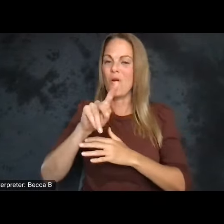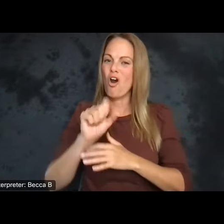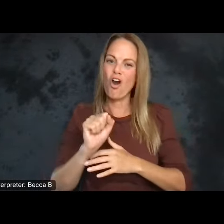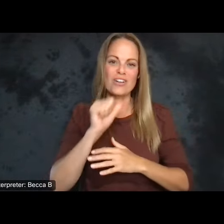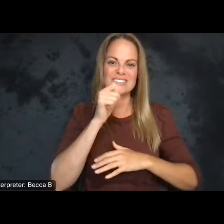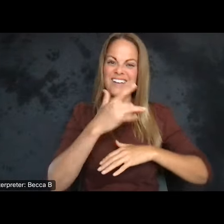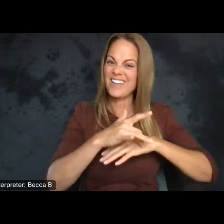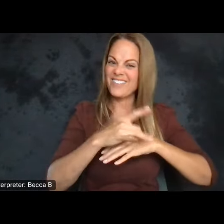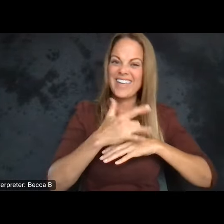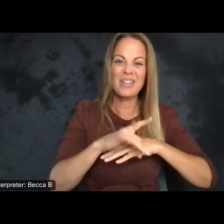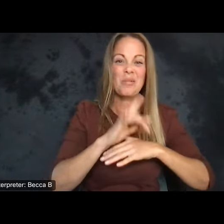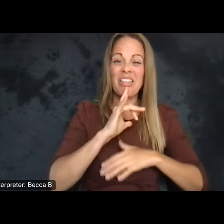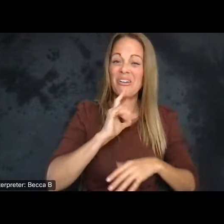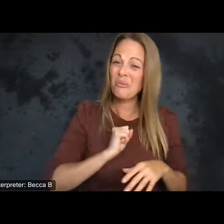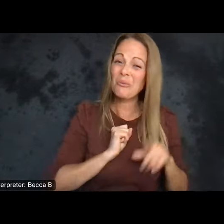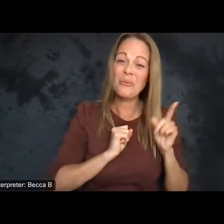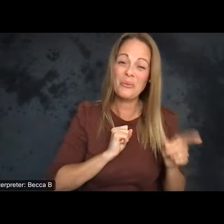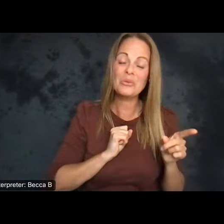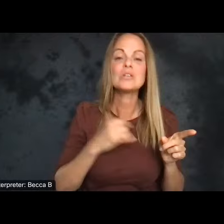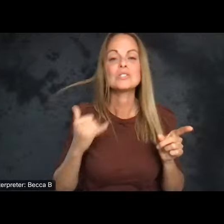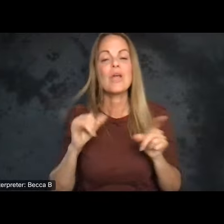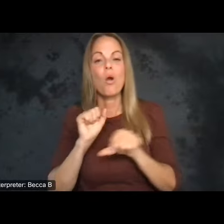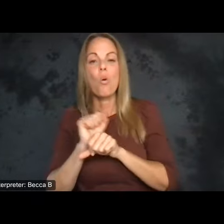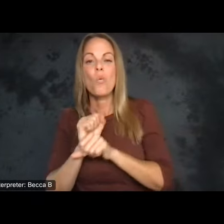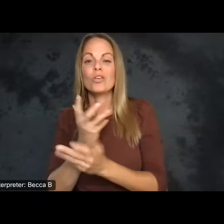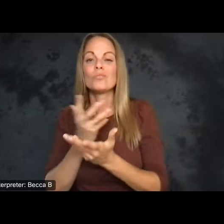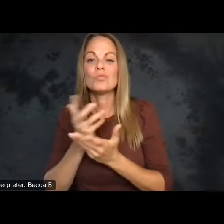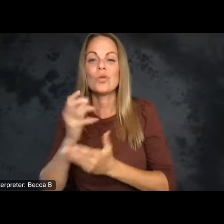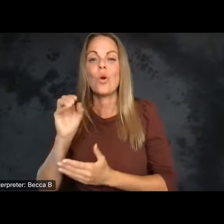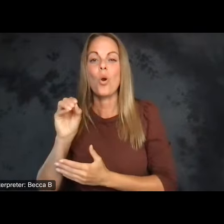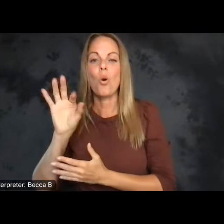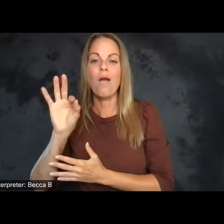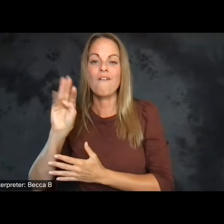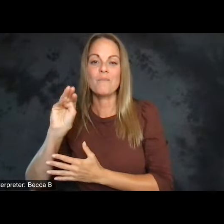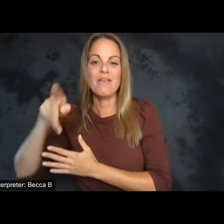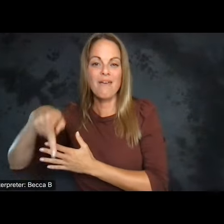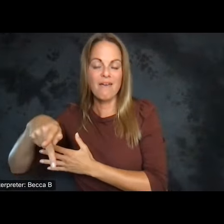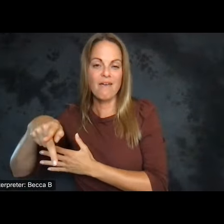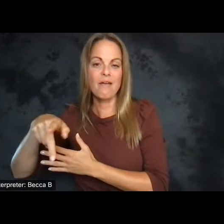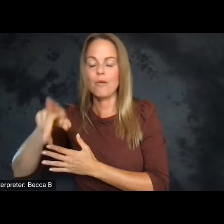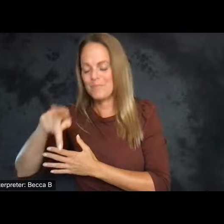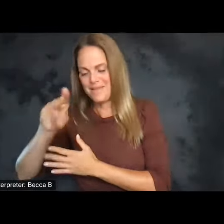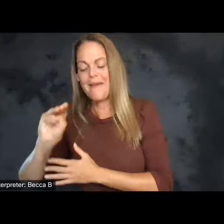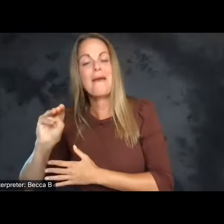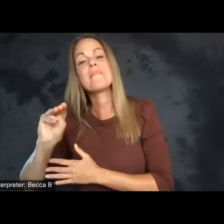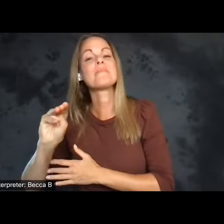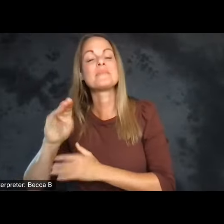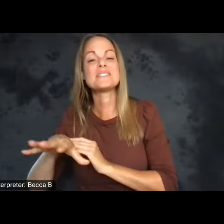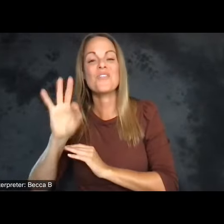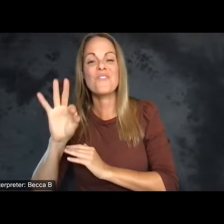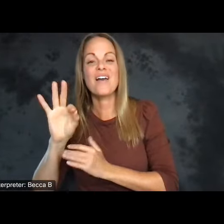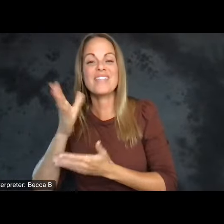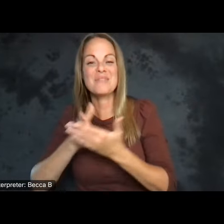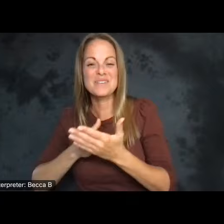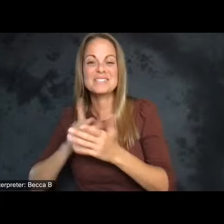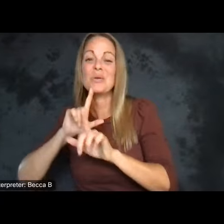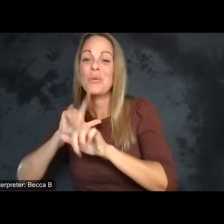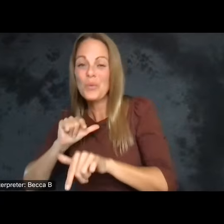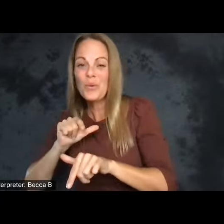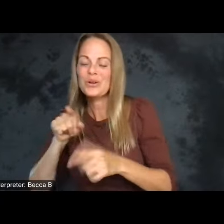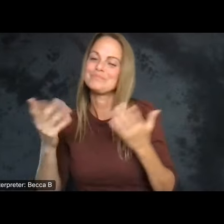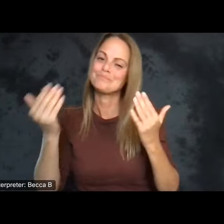working out now with OFPM is to finalize the scope for that piece and to order it. But right now, as you probably are familiar with from other projects